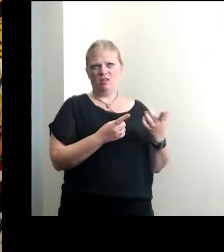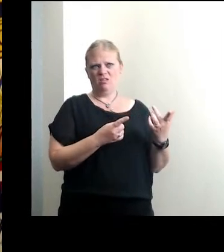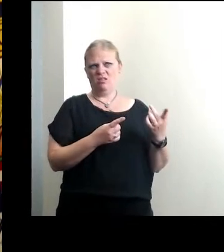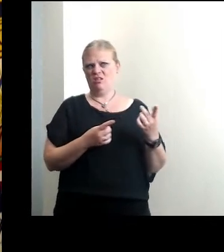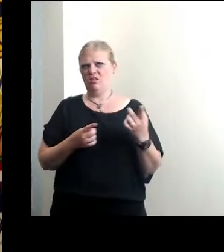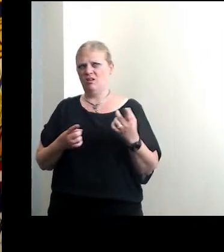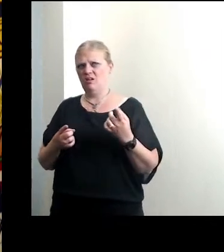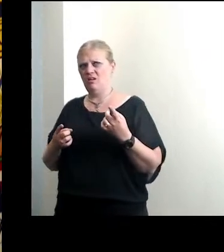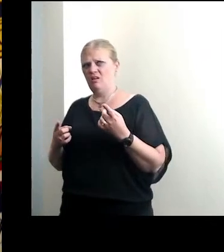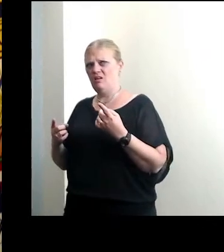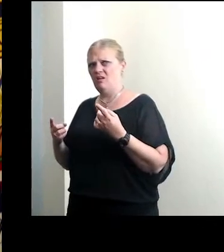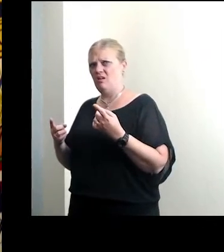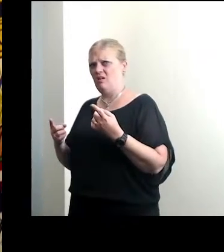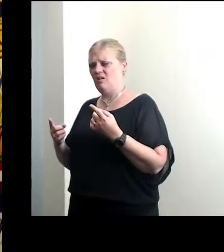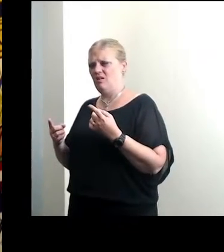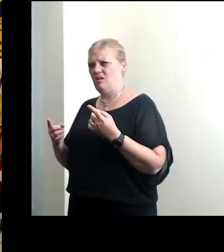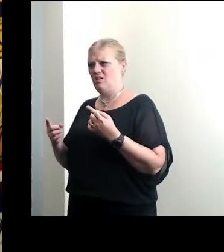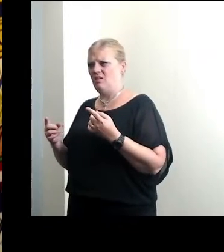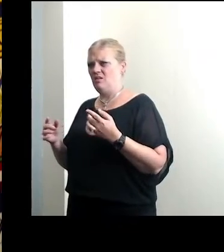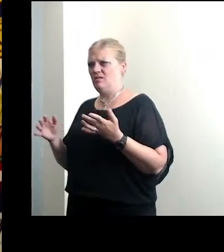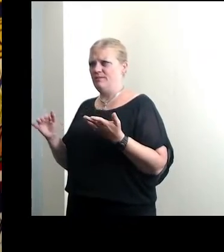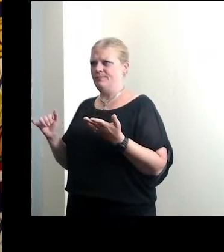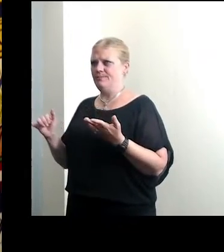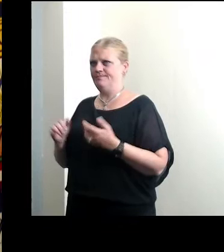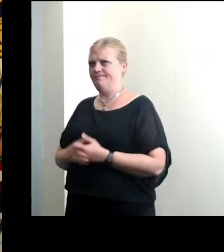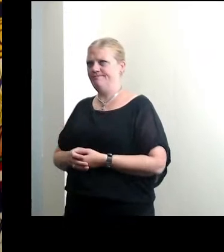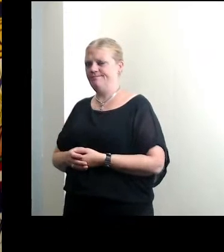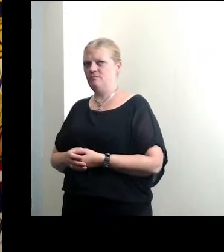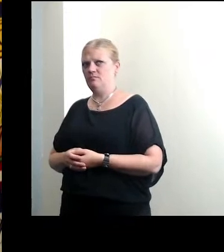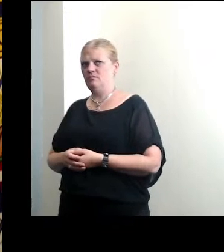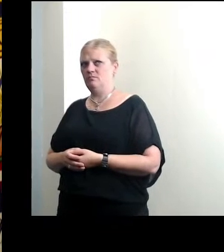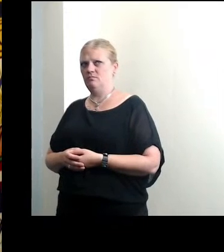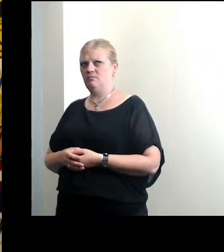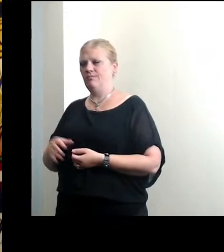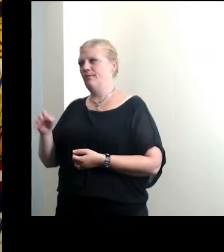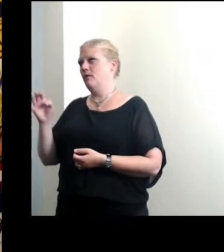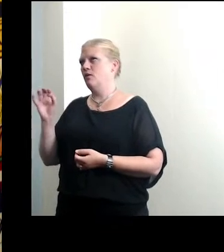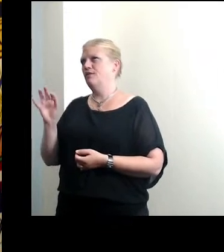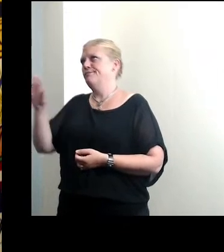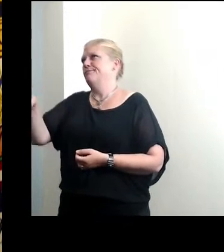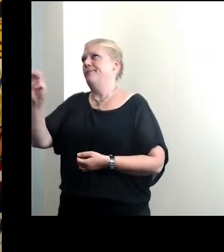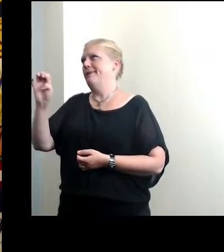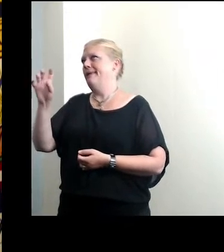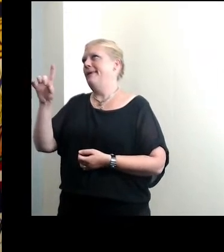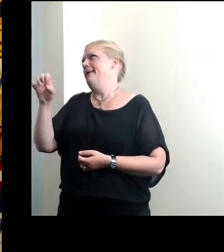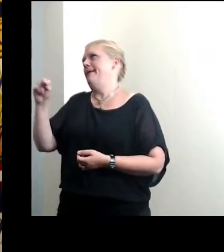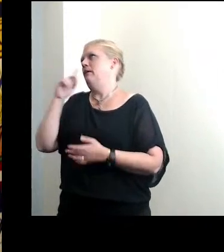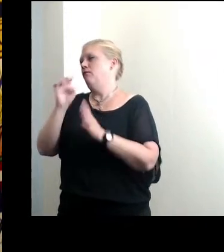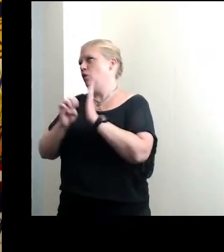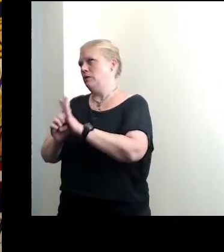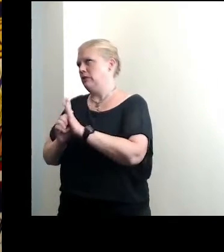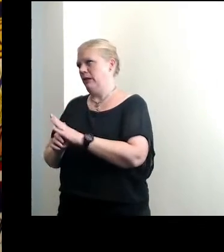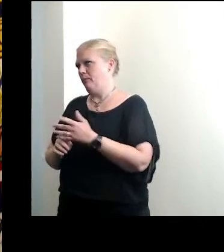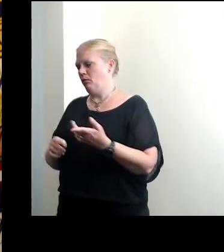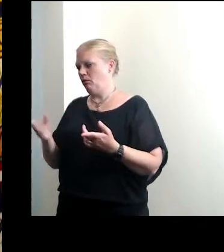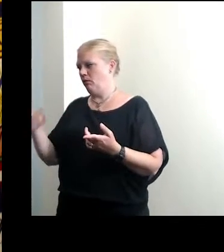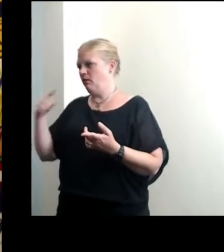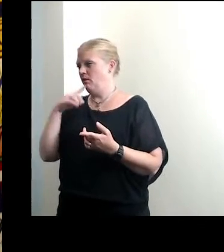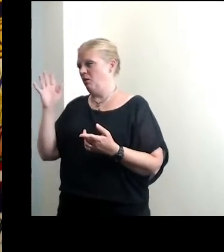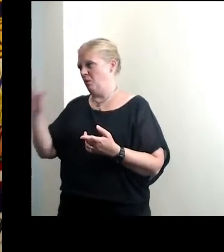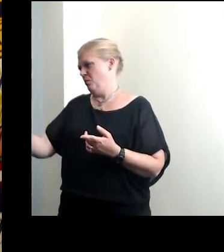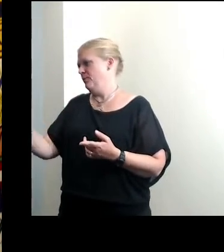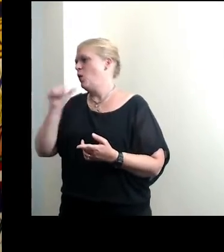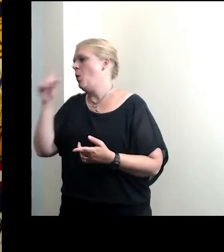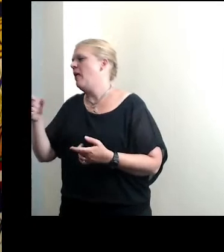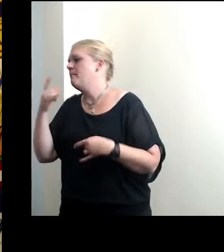do. So it's a credibility thing. If, say, Erie, for example, just throwing out a local town, if they said, hey, you don't have to